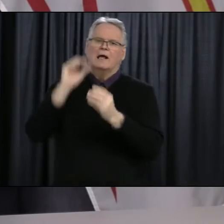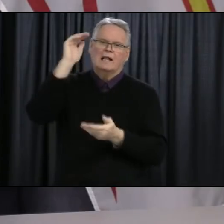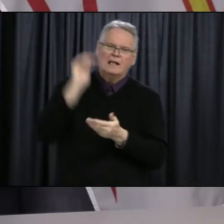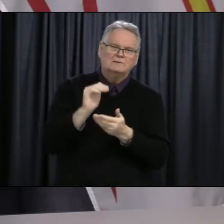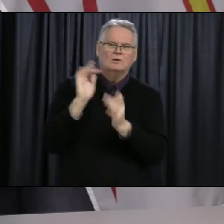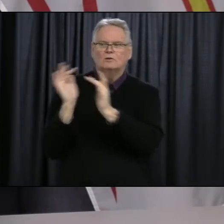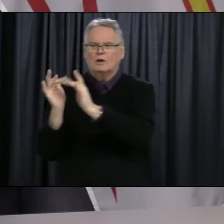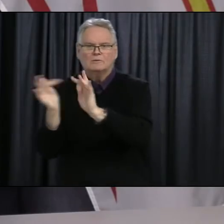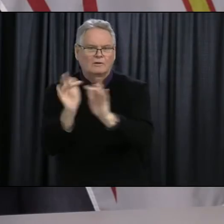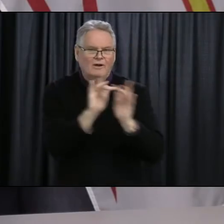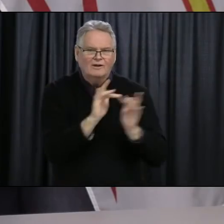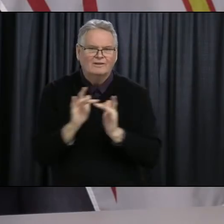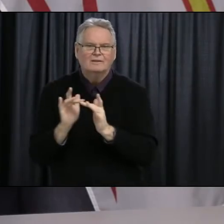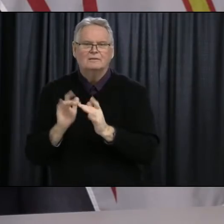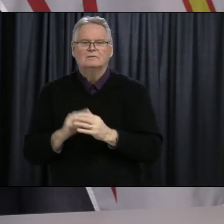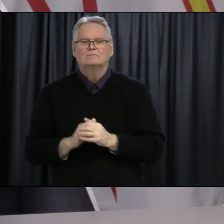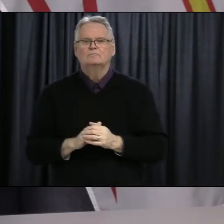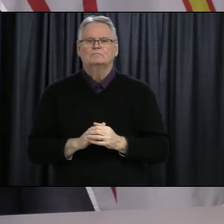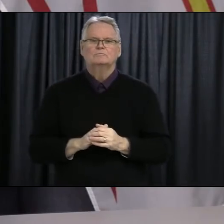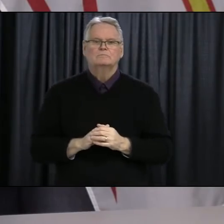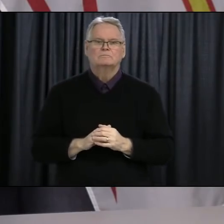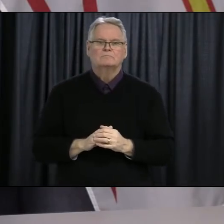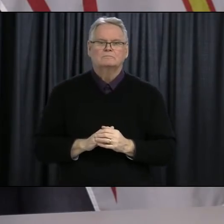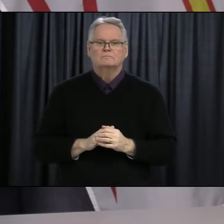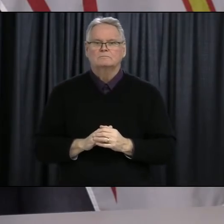want to try to keep the schools as safe as we can.